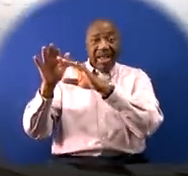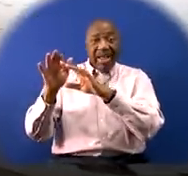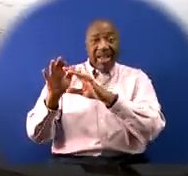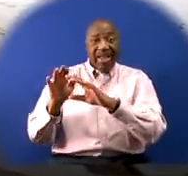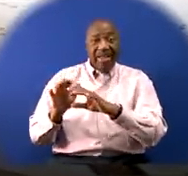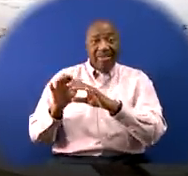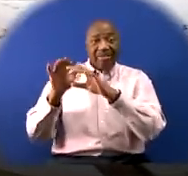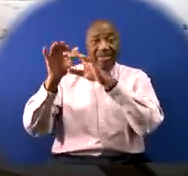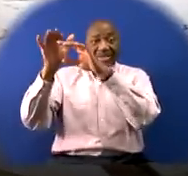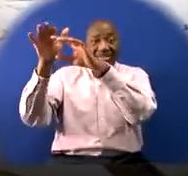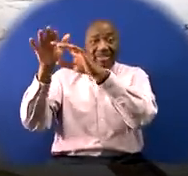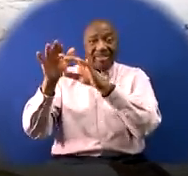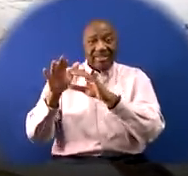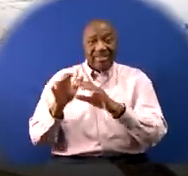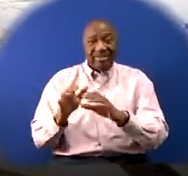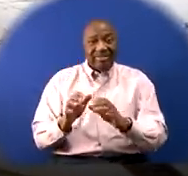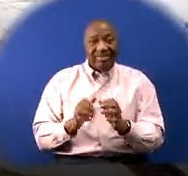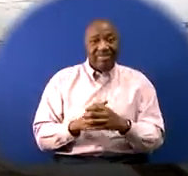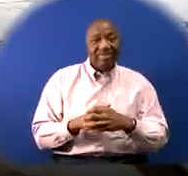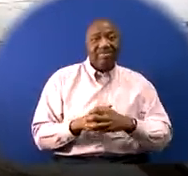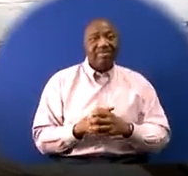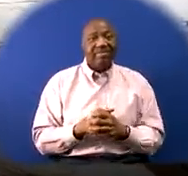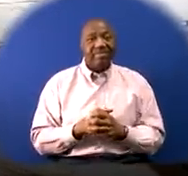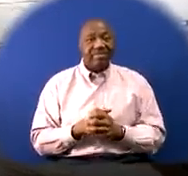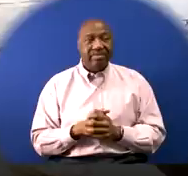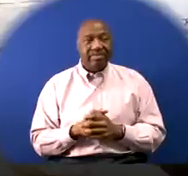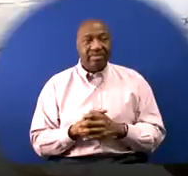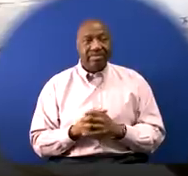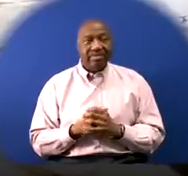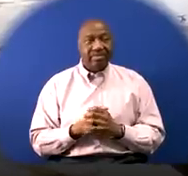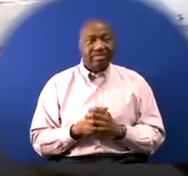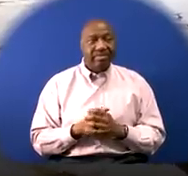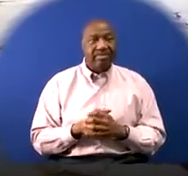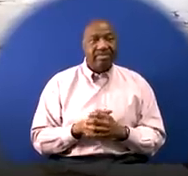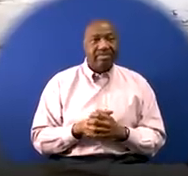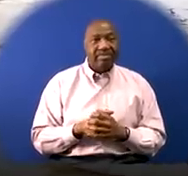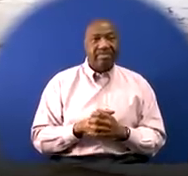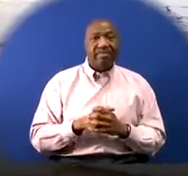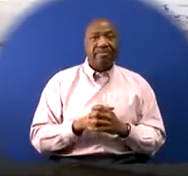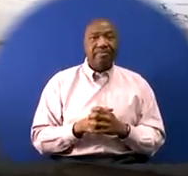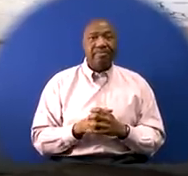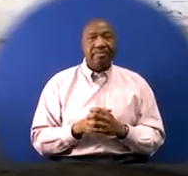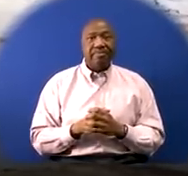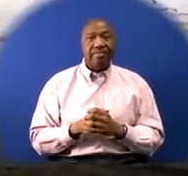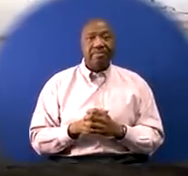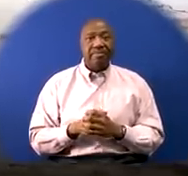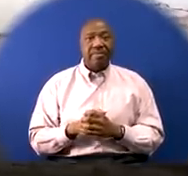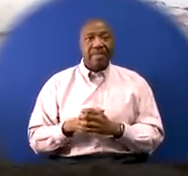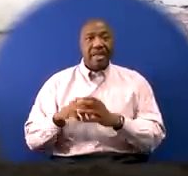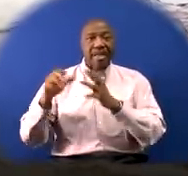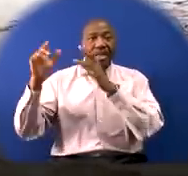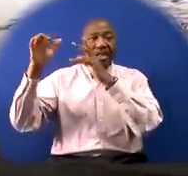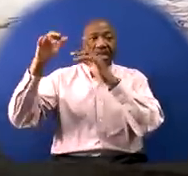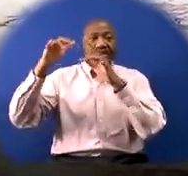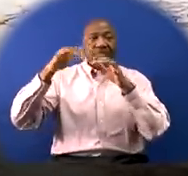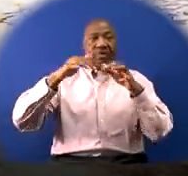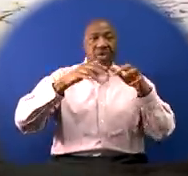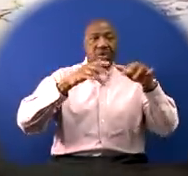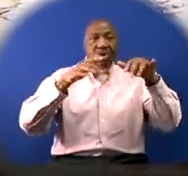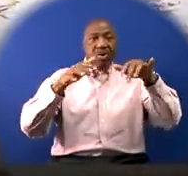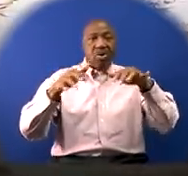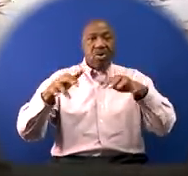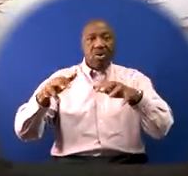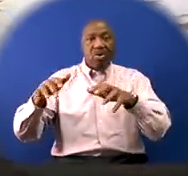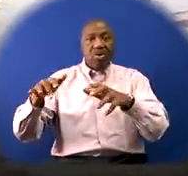highest mountain. Yes, it does. Yes, it does. And it flows to the lowest valley. Sing, beloved. It